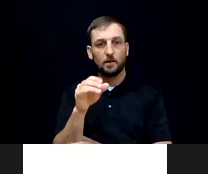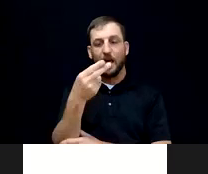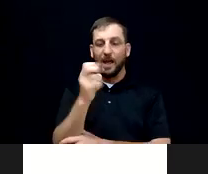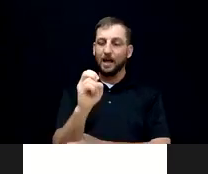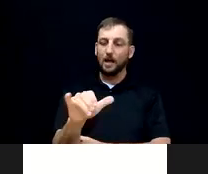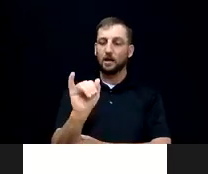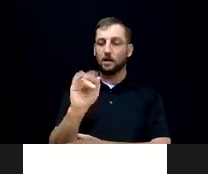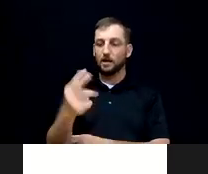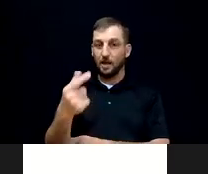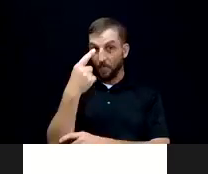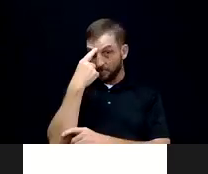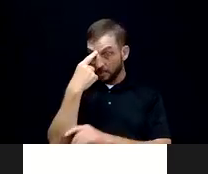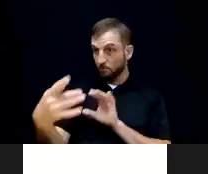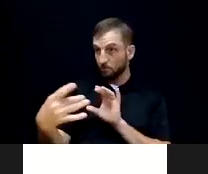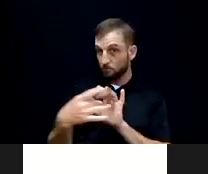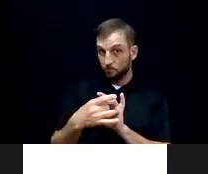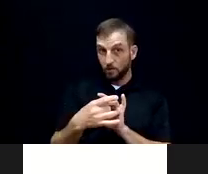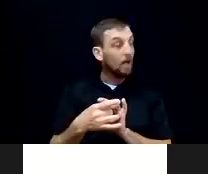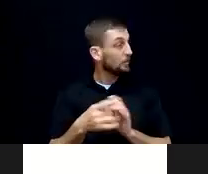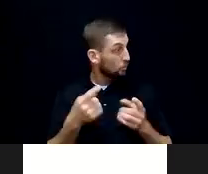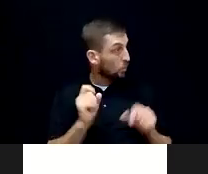I believe so. Is that working? Yes.